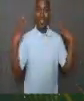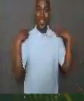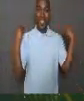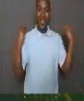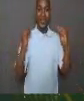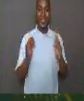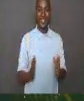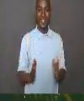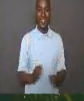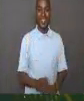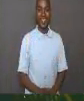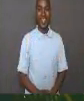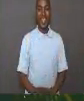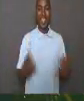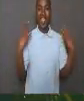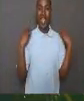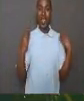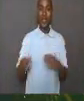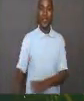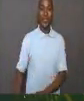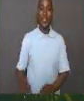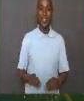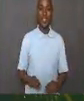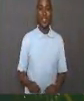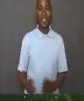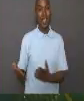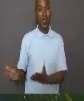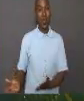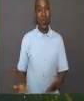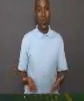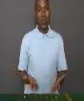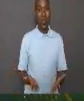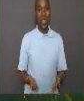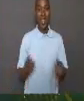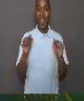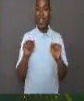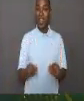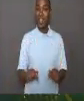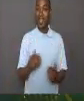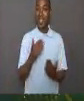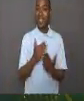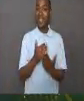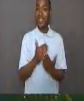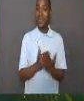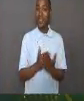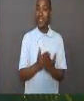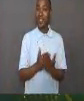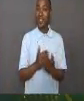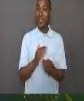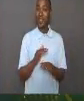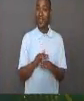Hello, teacher. Hello, students. Welcome to today's lesson on